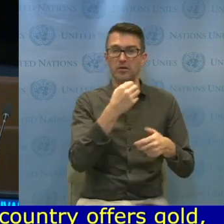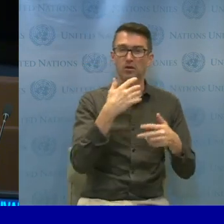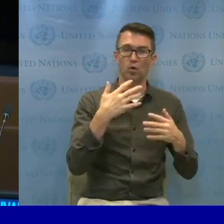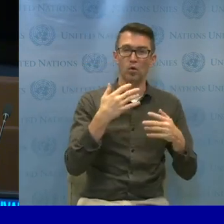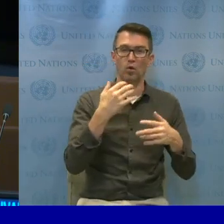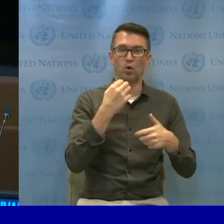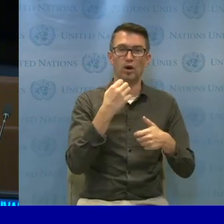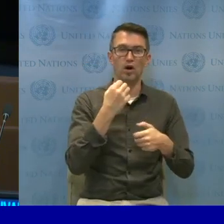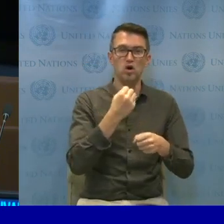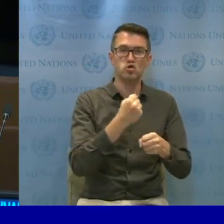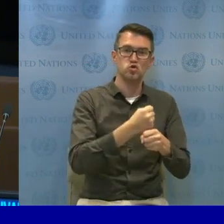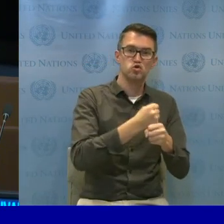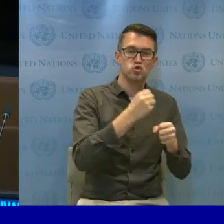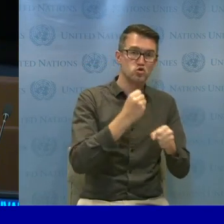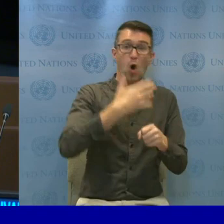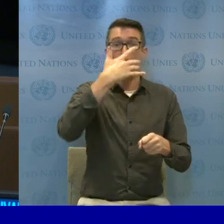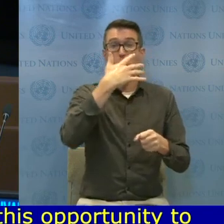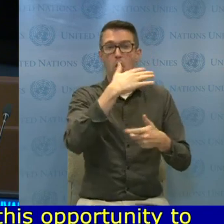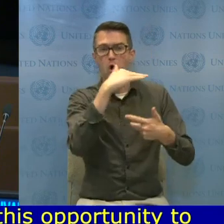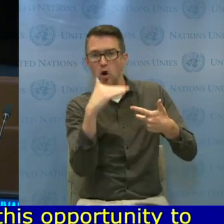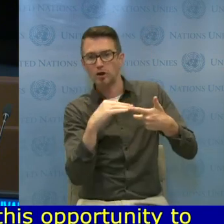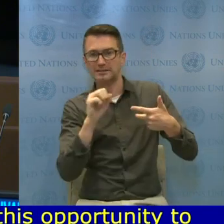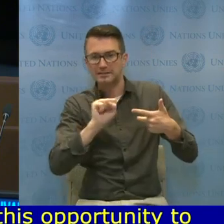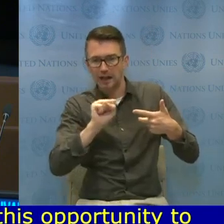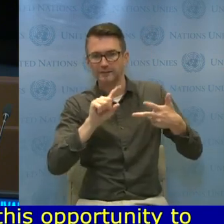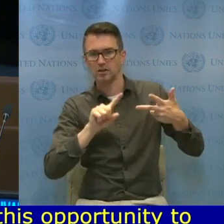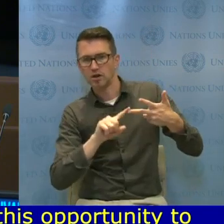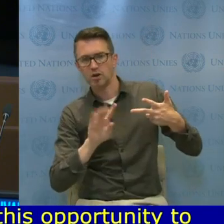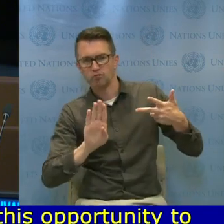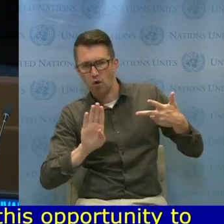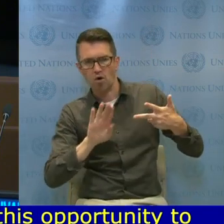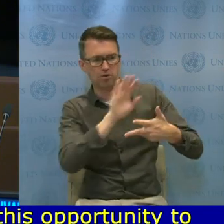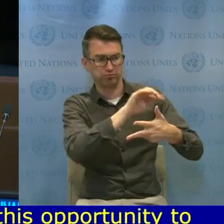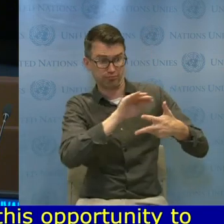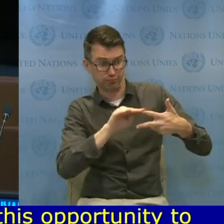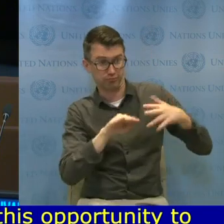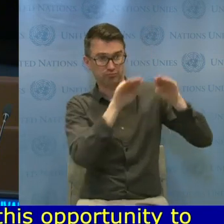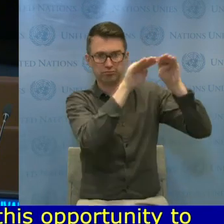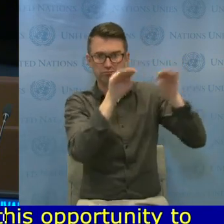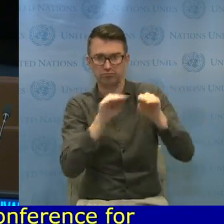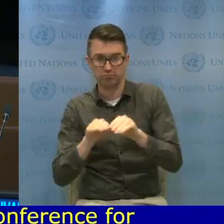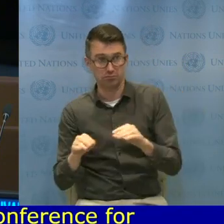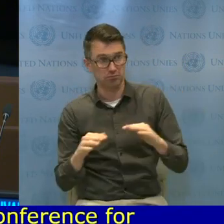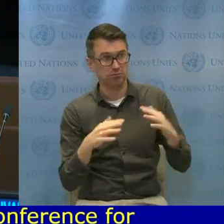opportunity for civil society organisations like ours, Leprosy Mission, to